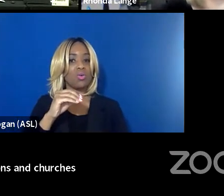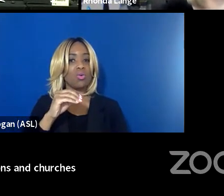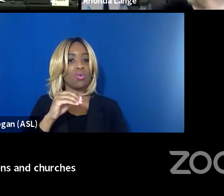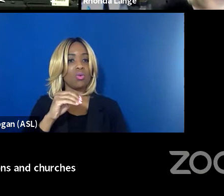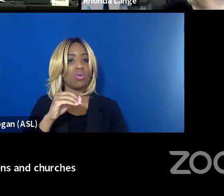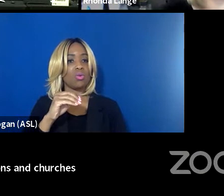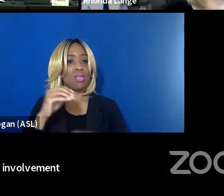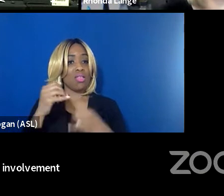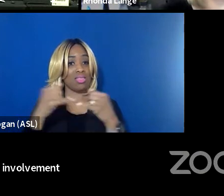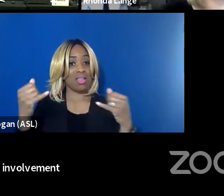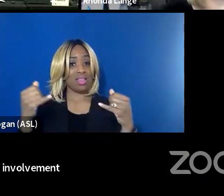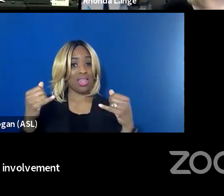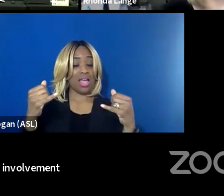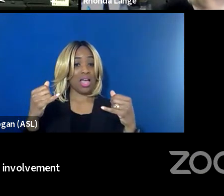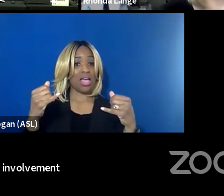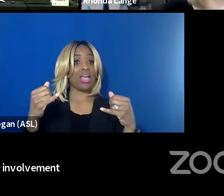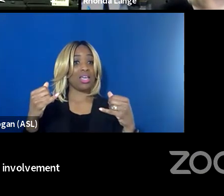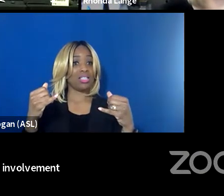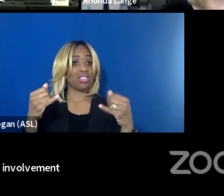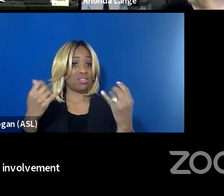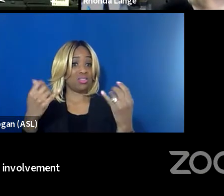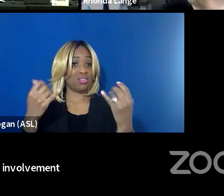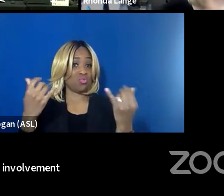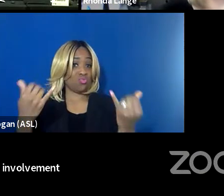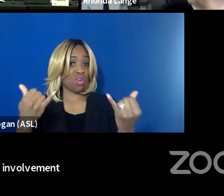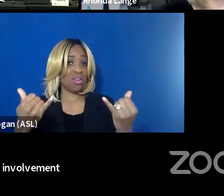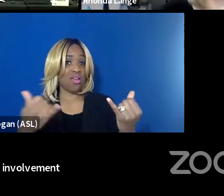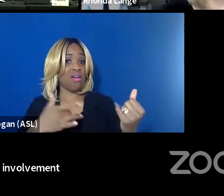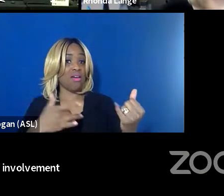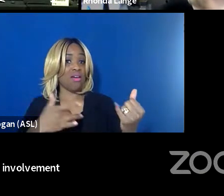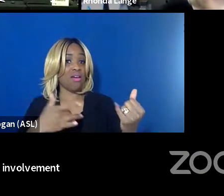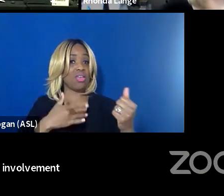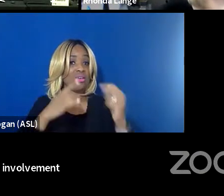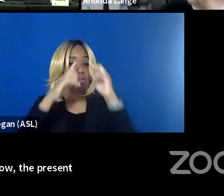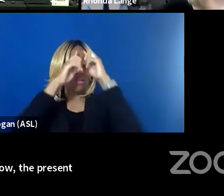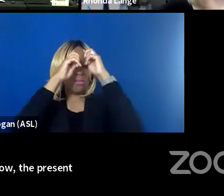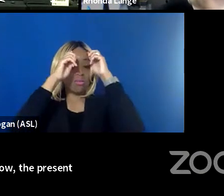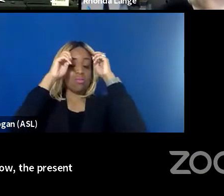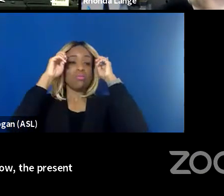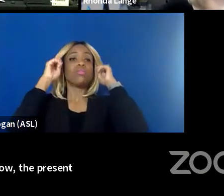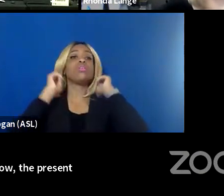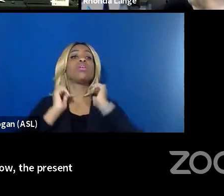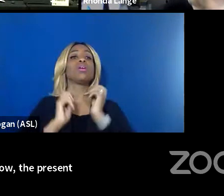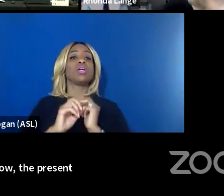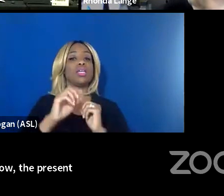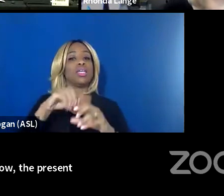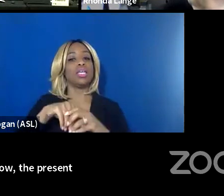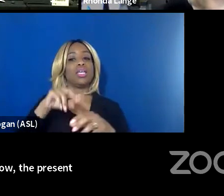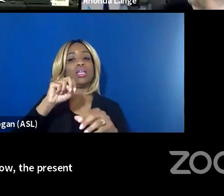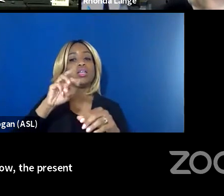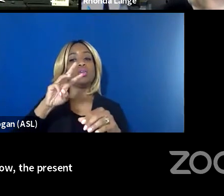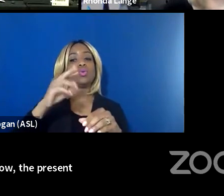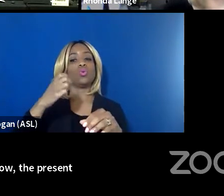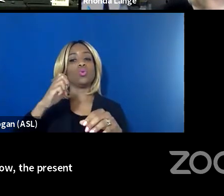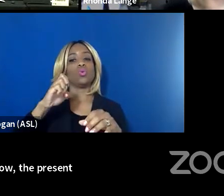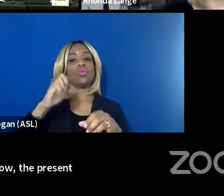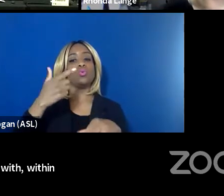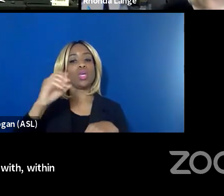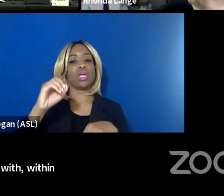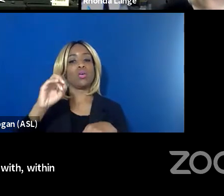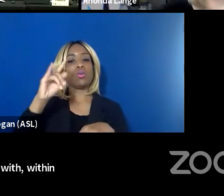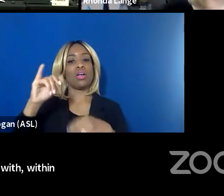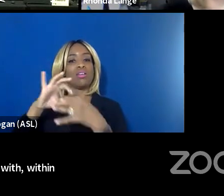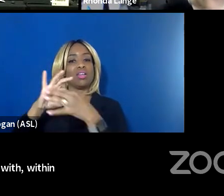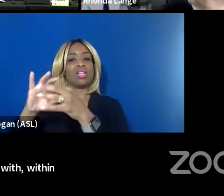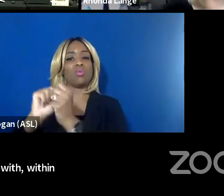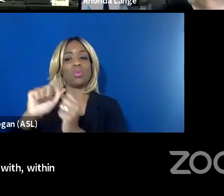the lines we feel right now, the present lines that we are living with in Newaygo County connected to the Lake